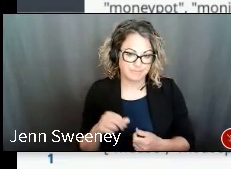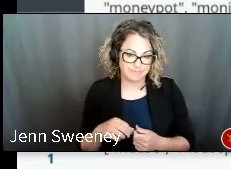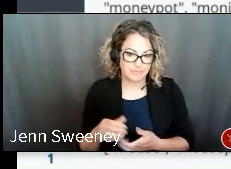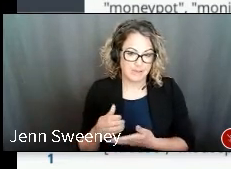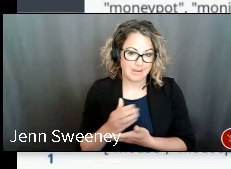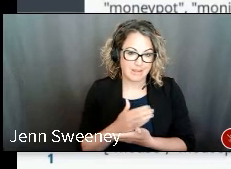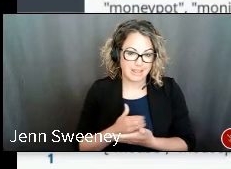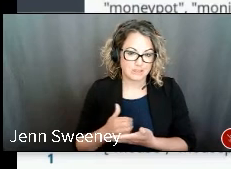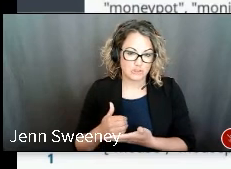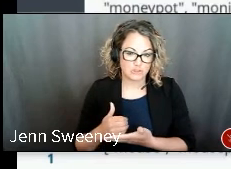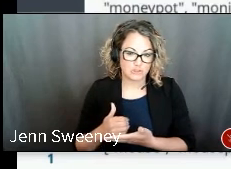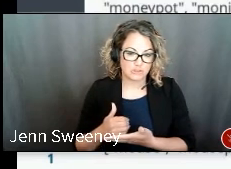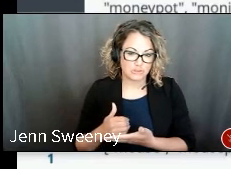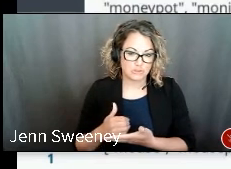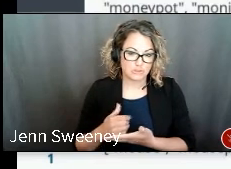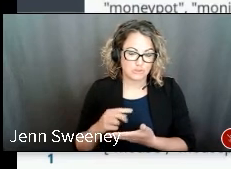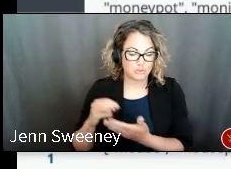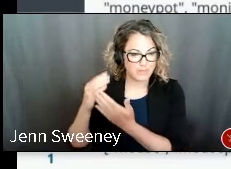To list.